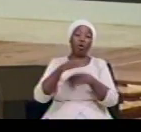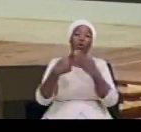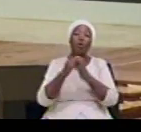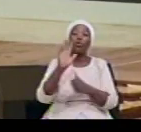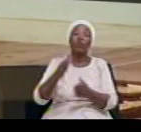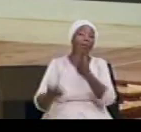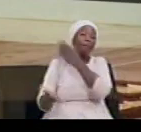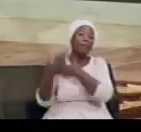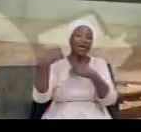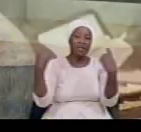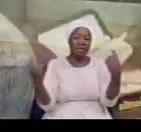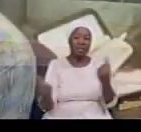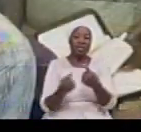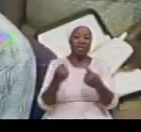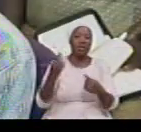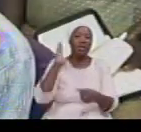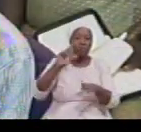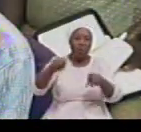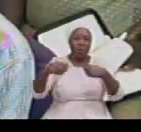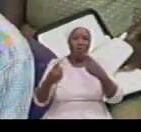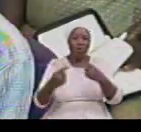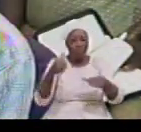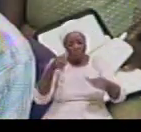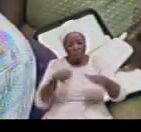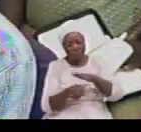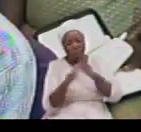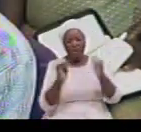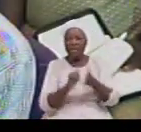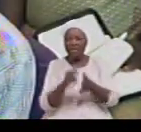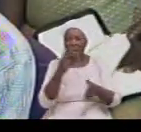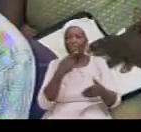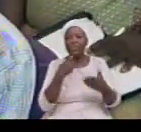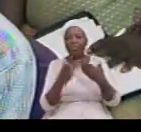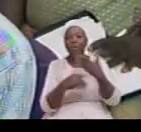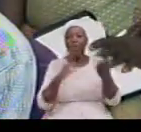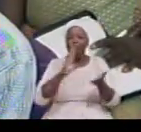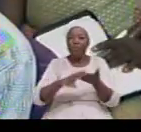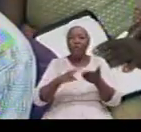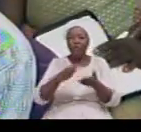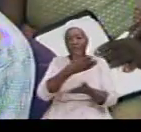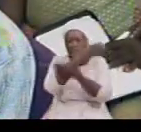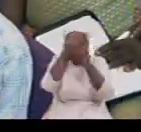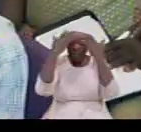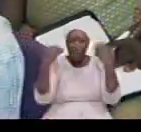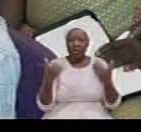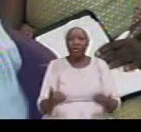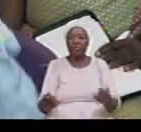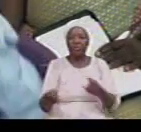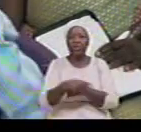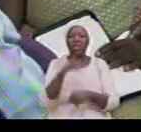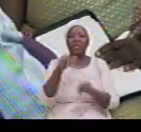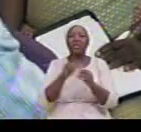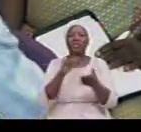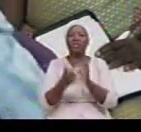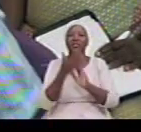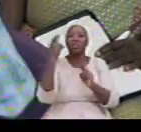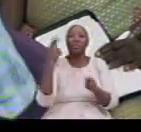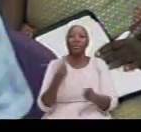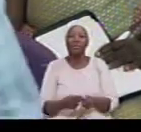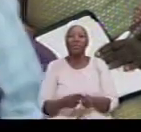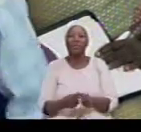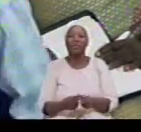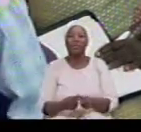sins, they'll go under that blood, forgiven, forgotten today in Jesus' name. Through